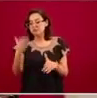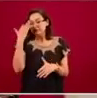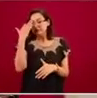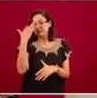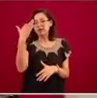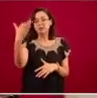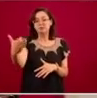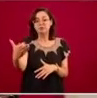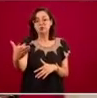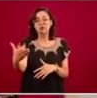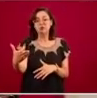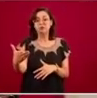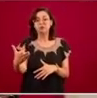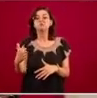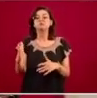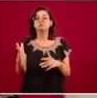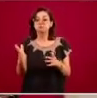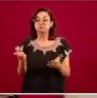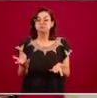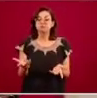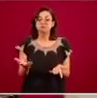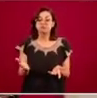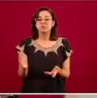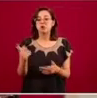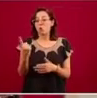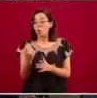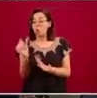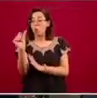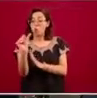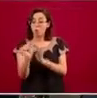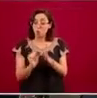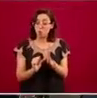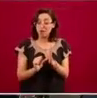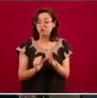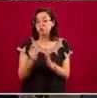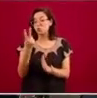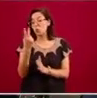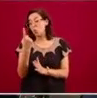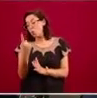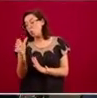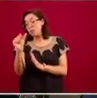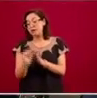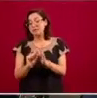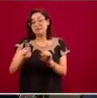had an increase in the amount of newly confirmed cases every day.